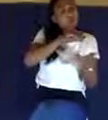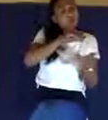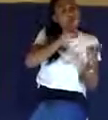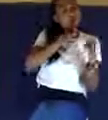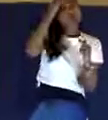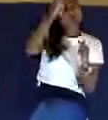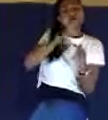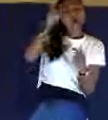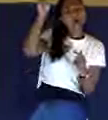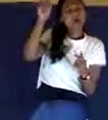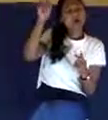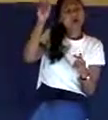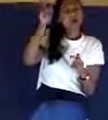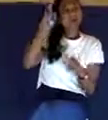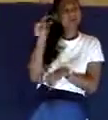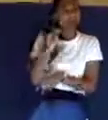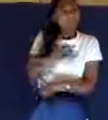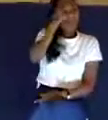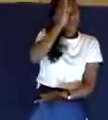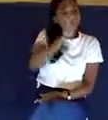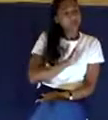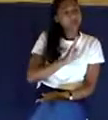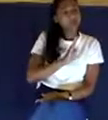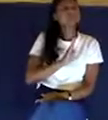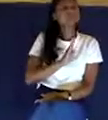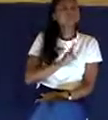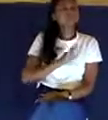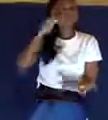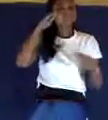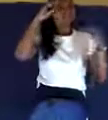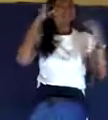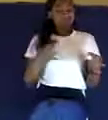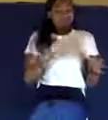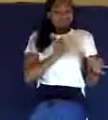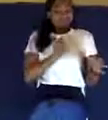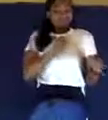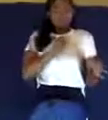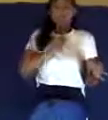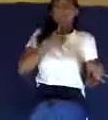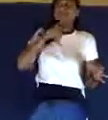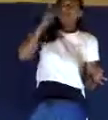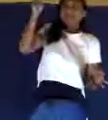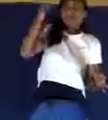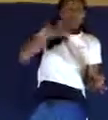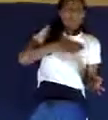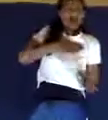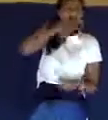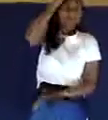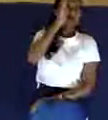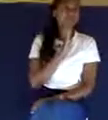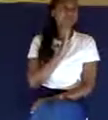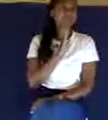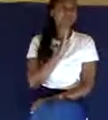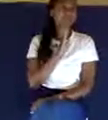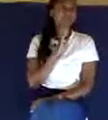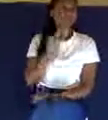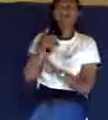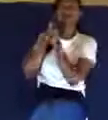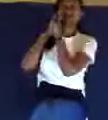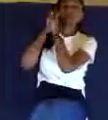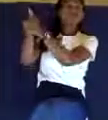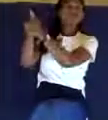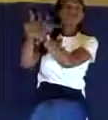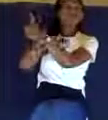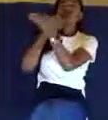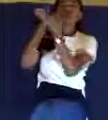Israel, Naomi's God, that she now says, He is my God, and I'm going to